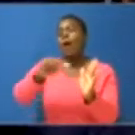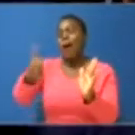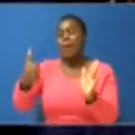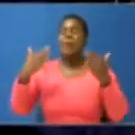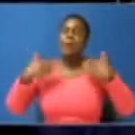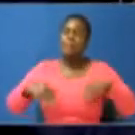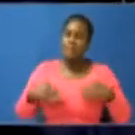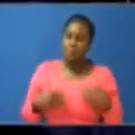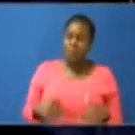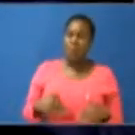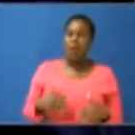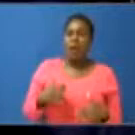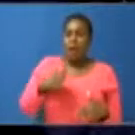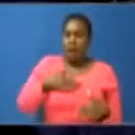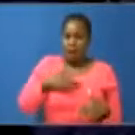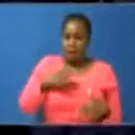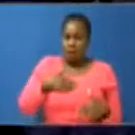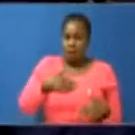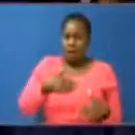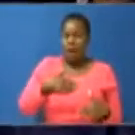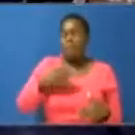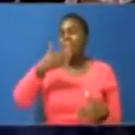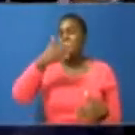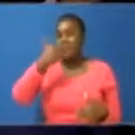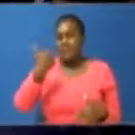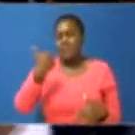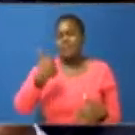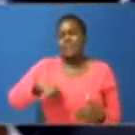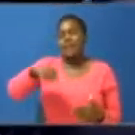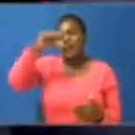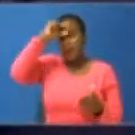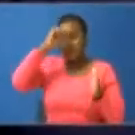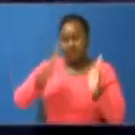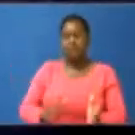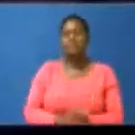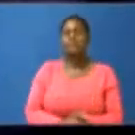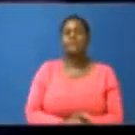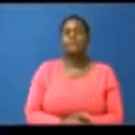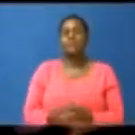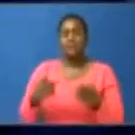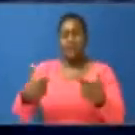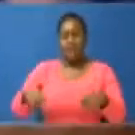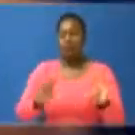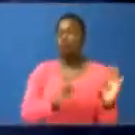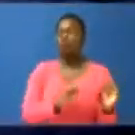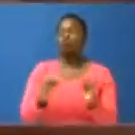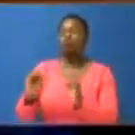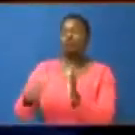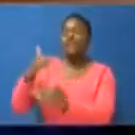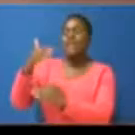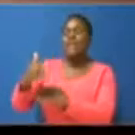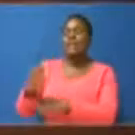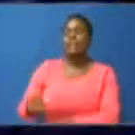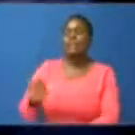county that in fact our ticket represents the best ticket for the governorship assange we allow you to proceed